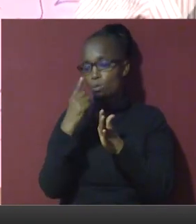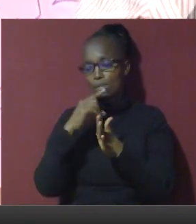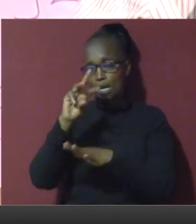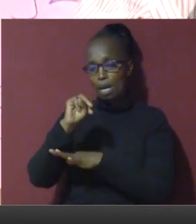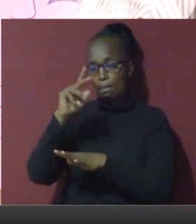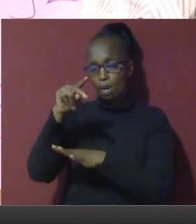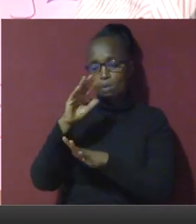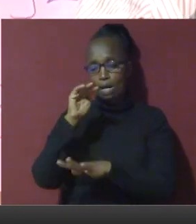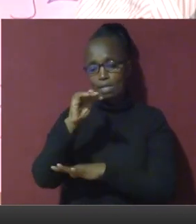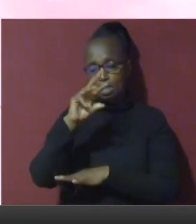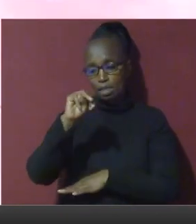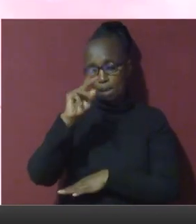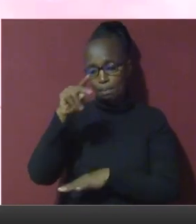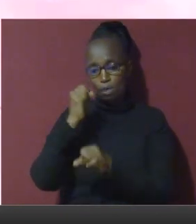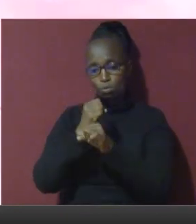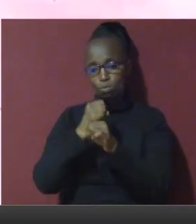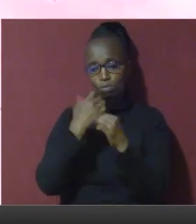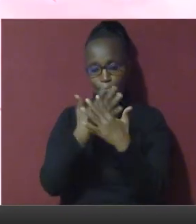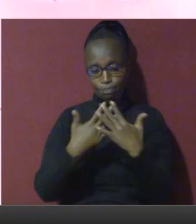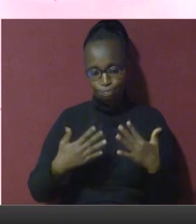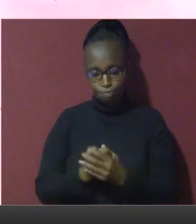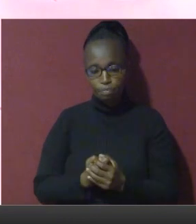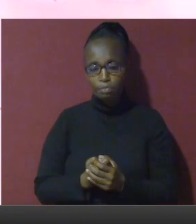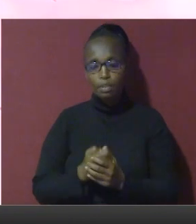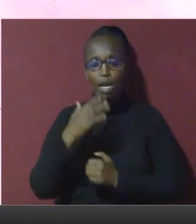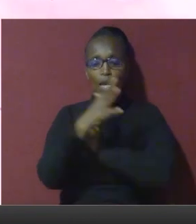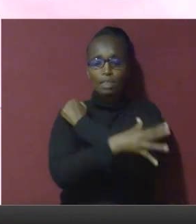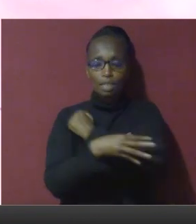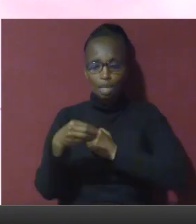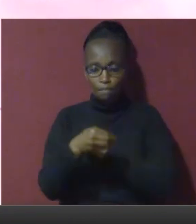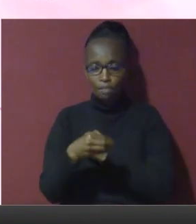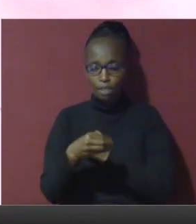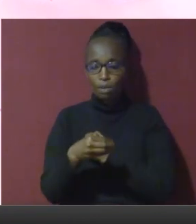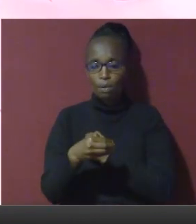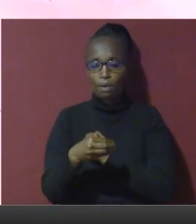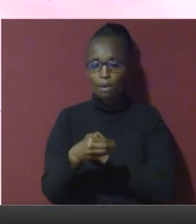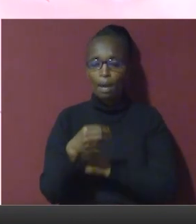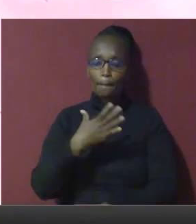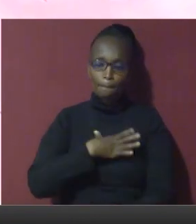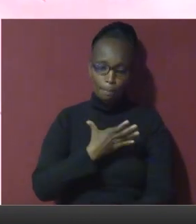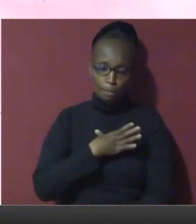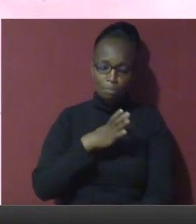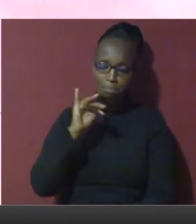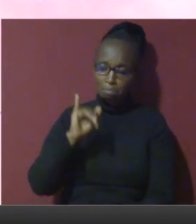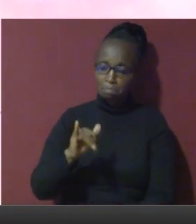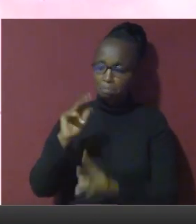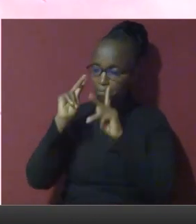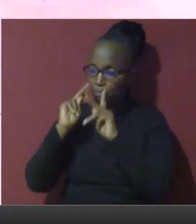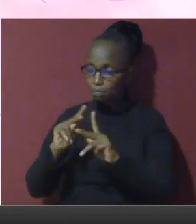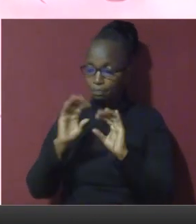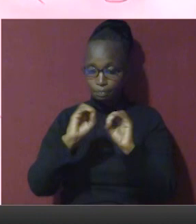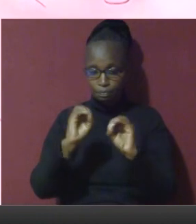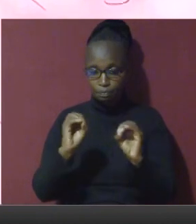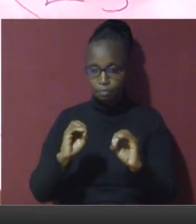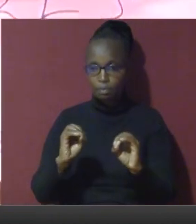So you're asking the MP to do something. Uwizi wa mifugo, wasi hawakai kwa amani. Mifugo